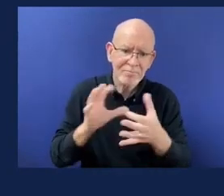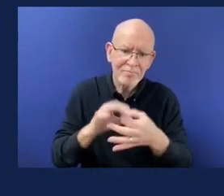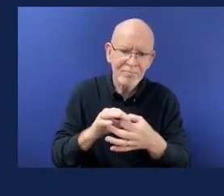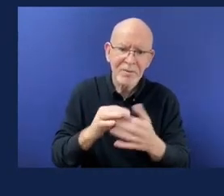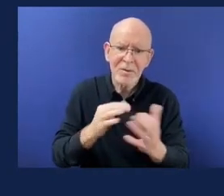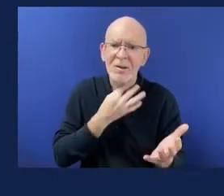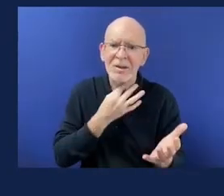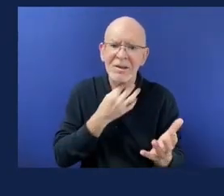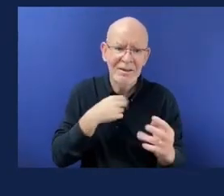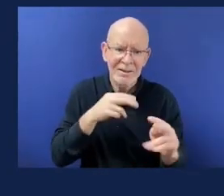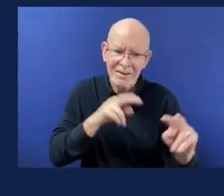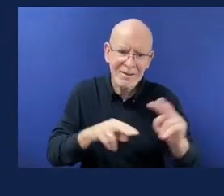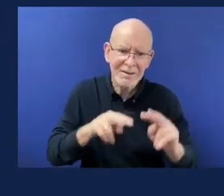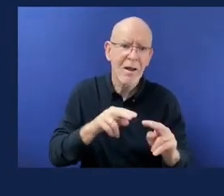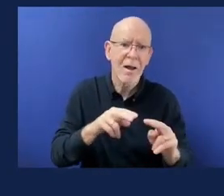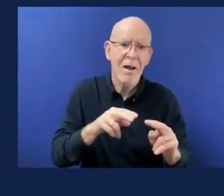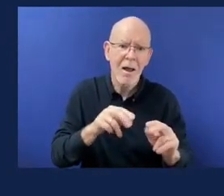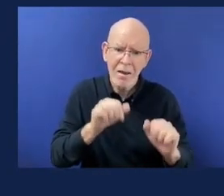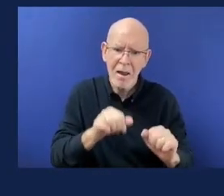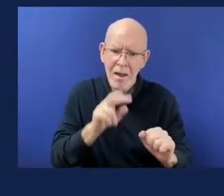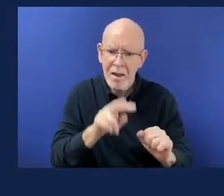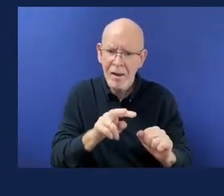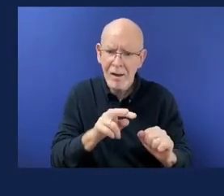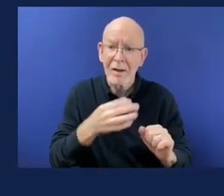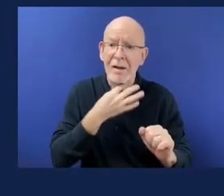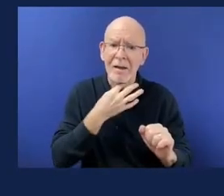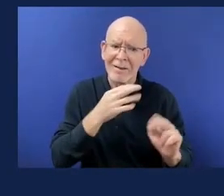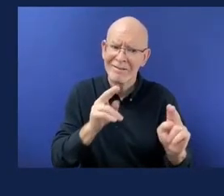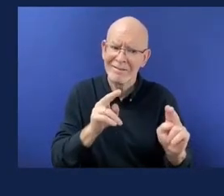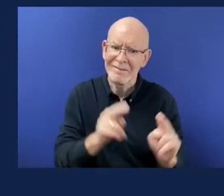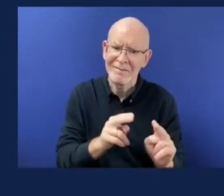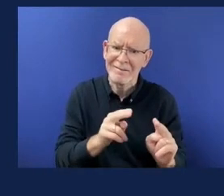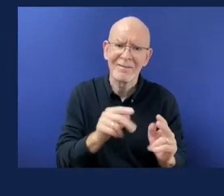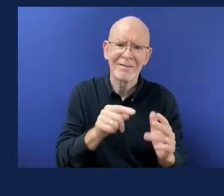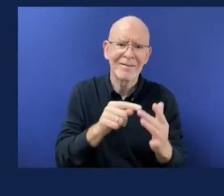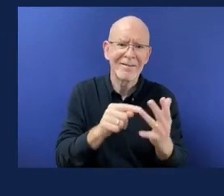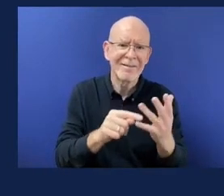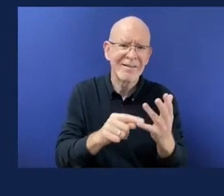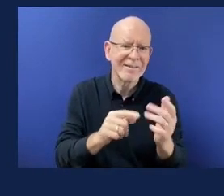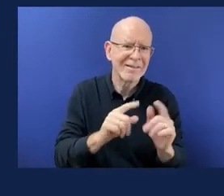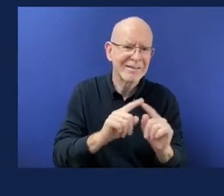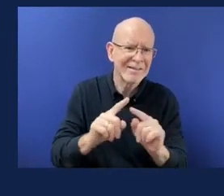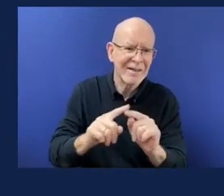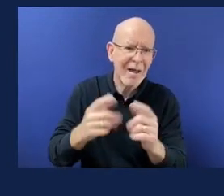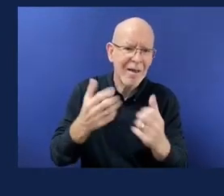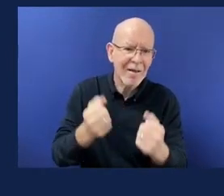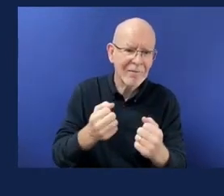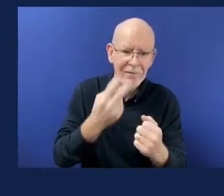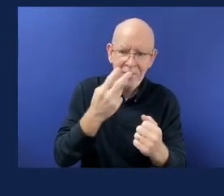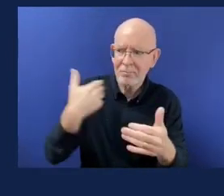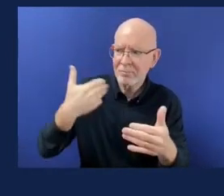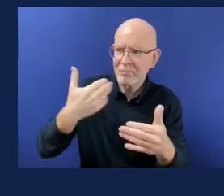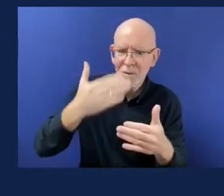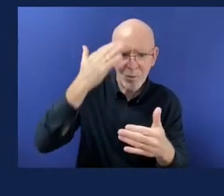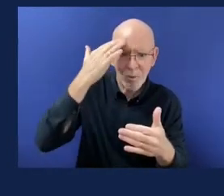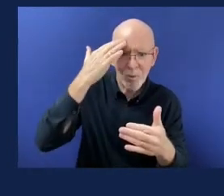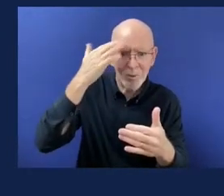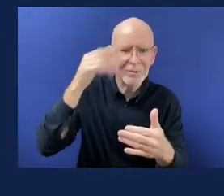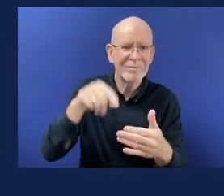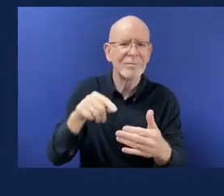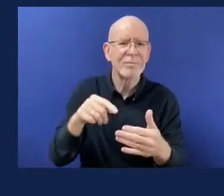The human rights risk assessment considered both risks and opportunities. So we didn't hold ourselves back to only looking